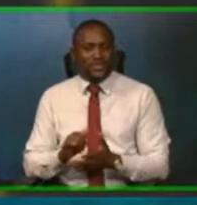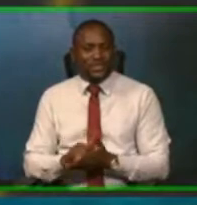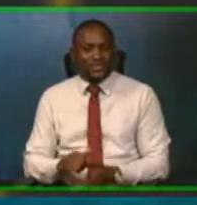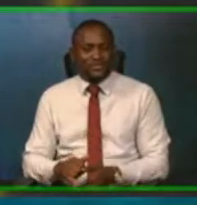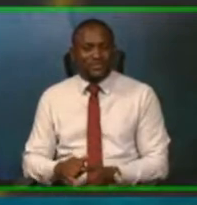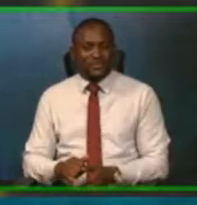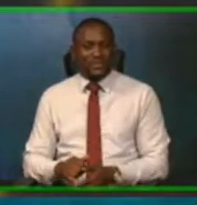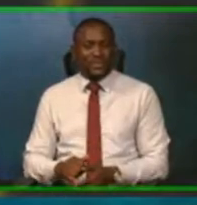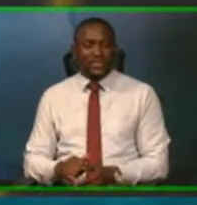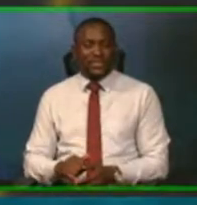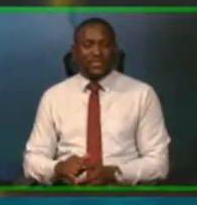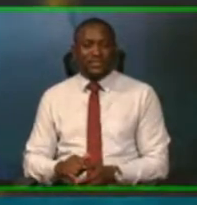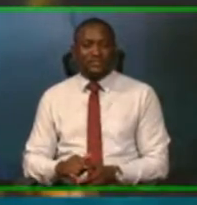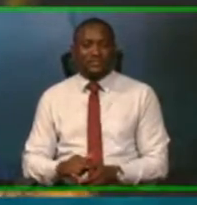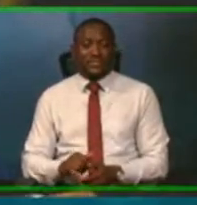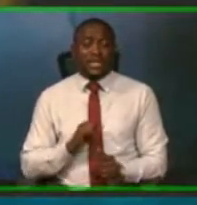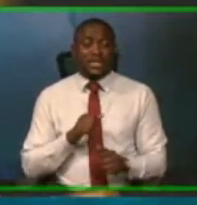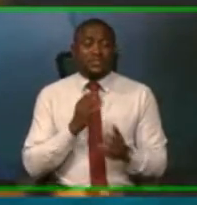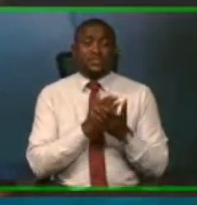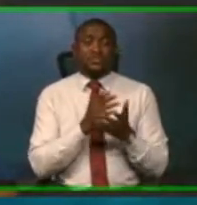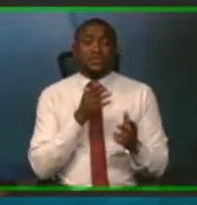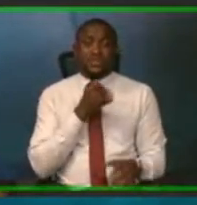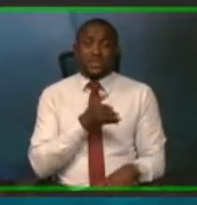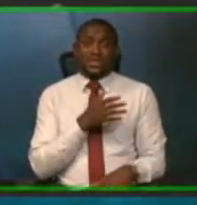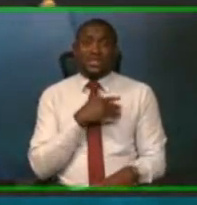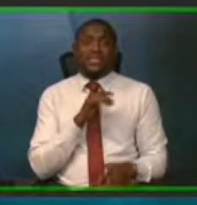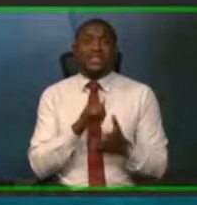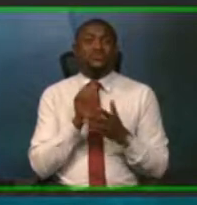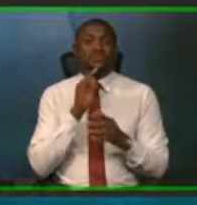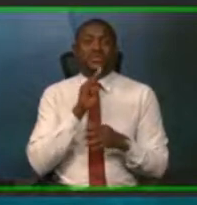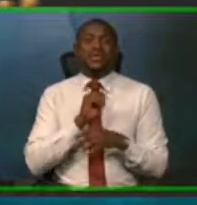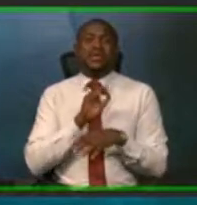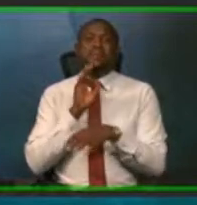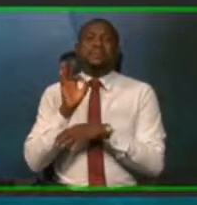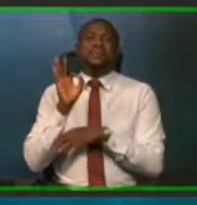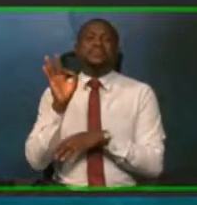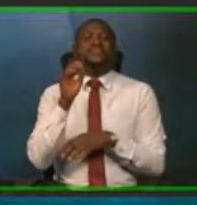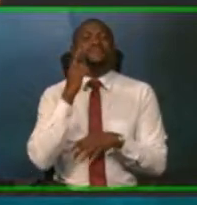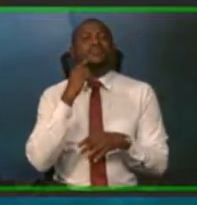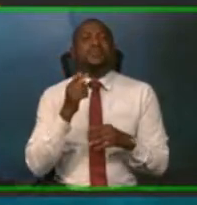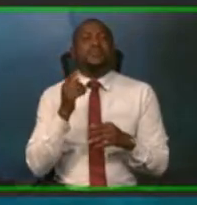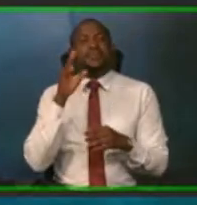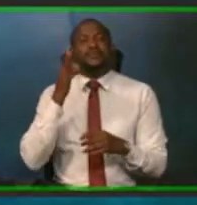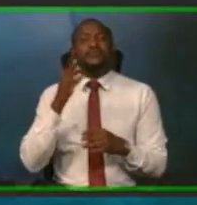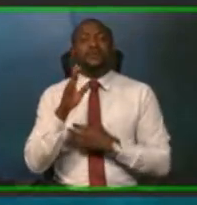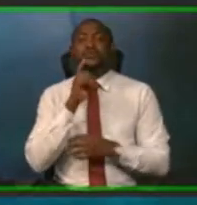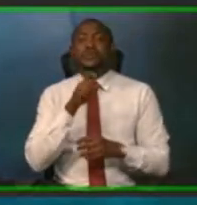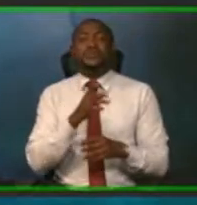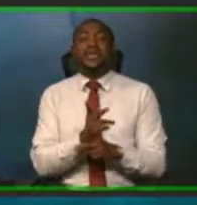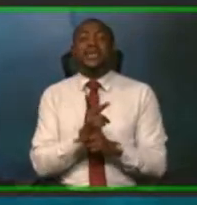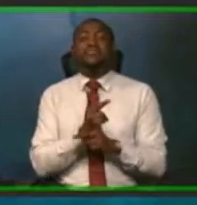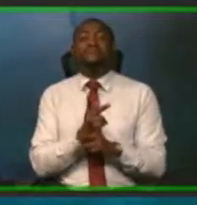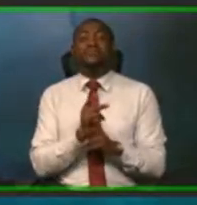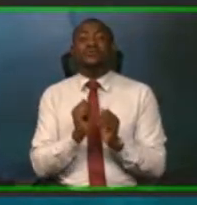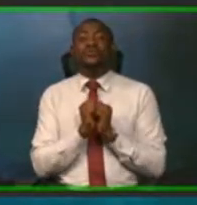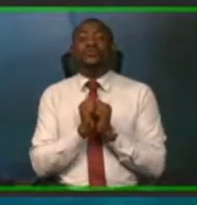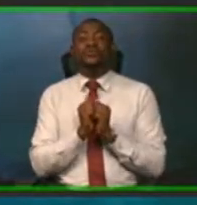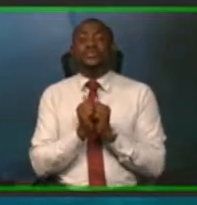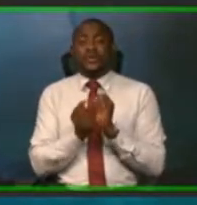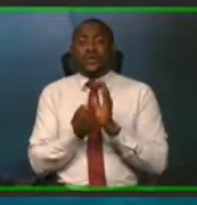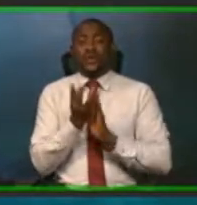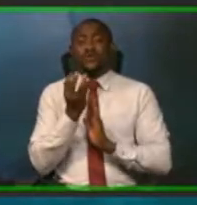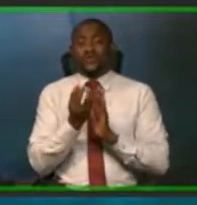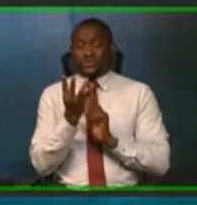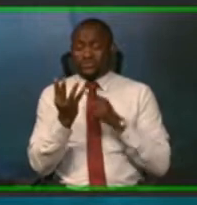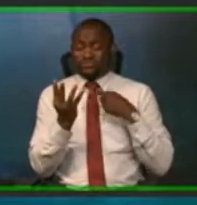This already, I can stop in verse 2, and that can be a message for men of God. Be careful with growth.